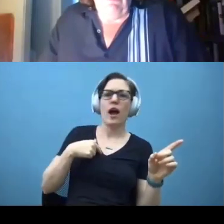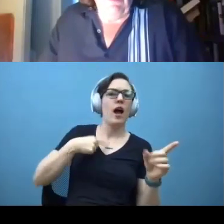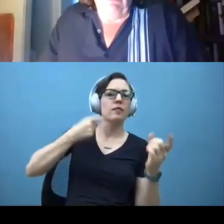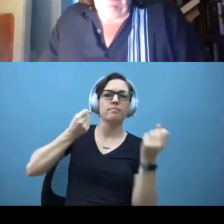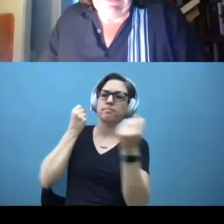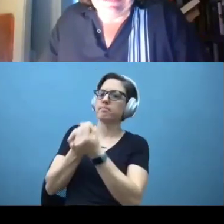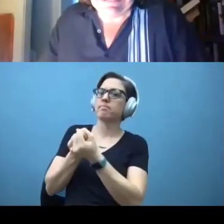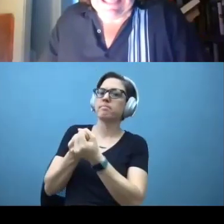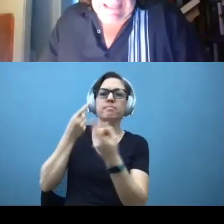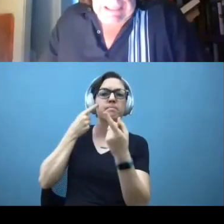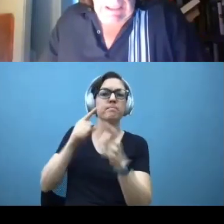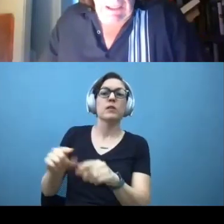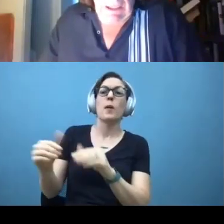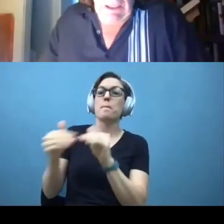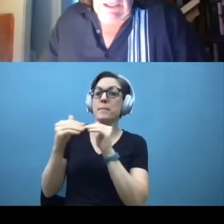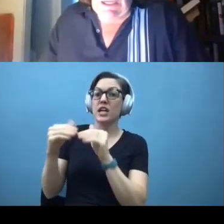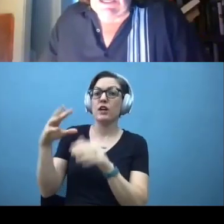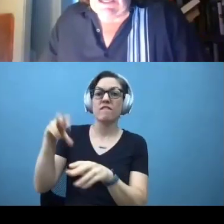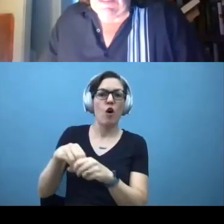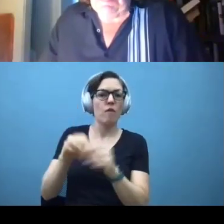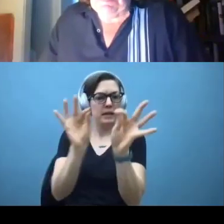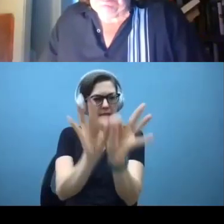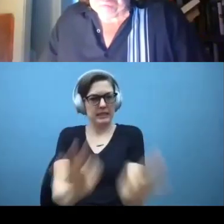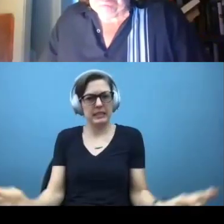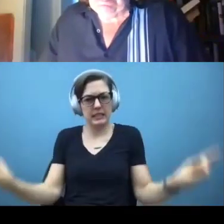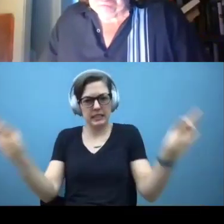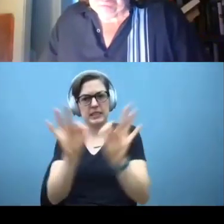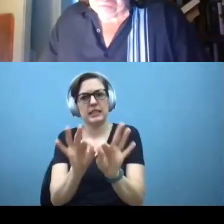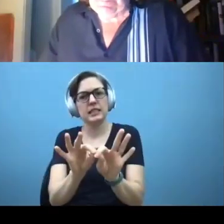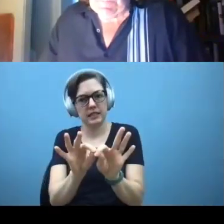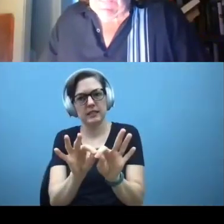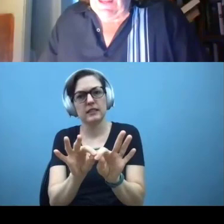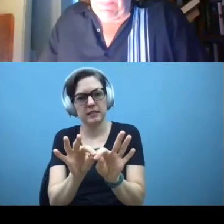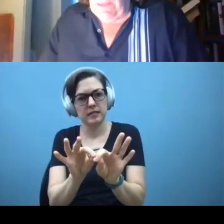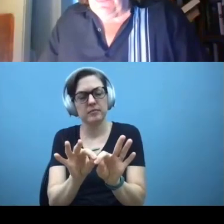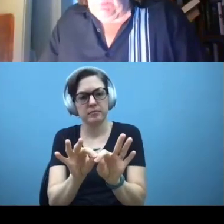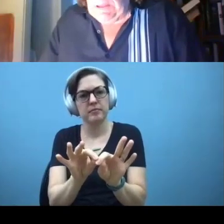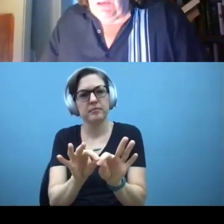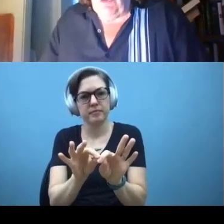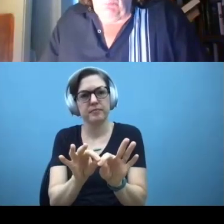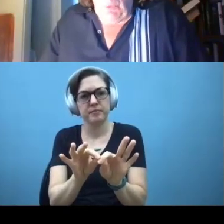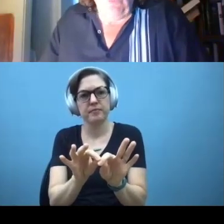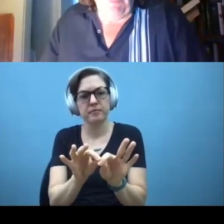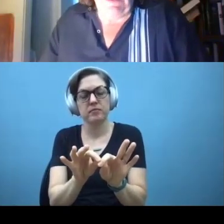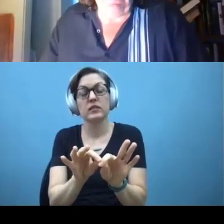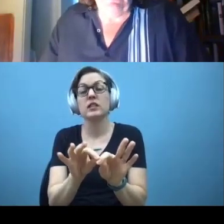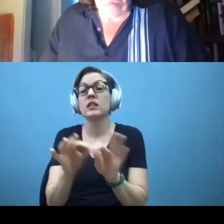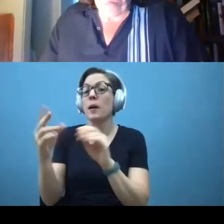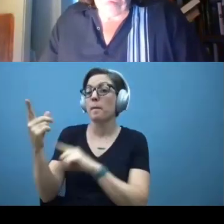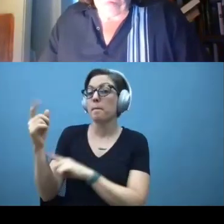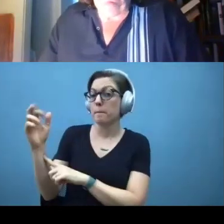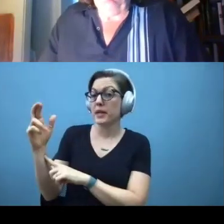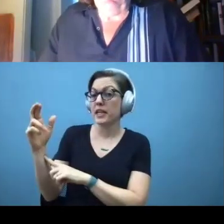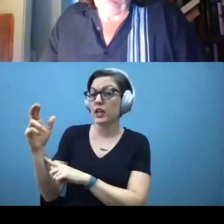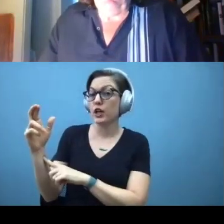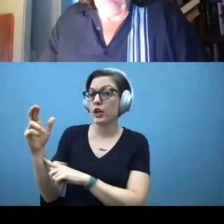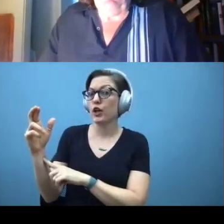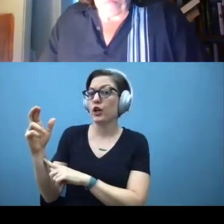peer involvement is key. And I think the peer movement